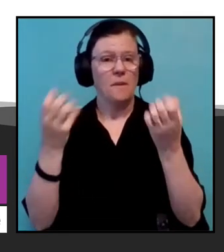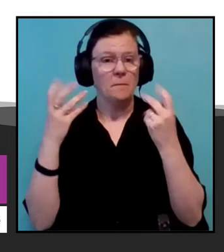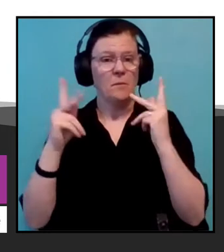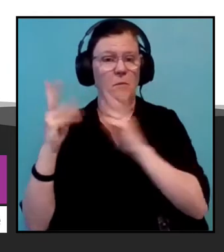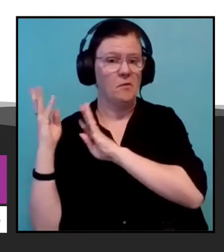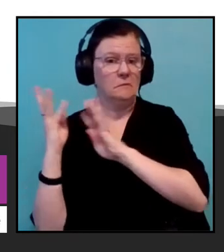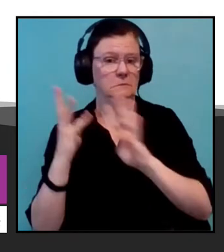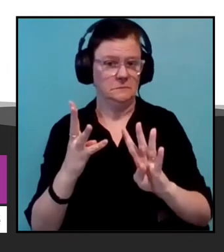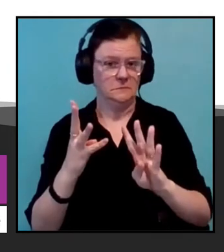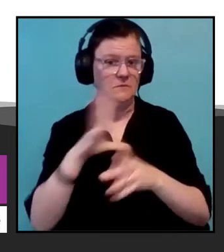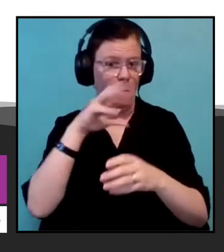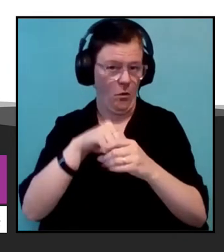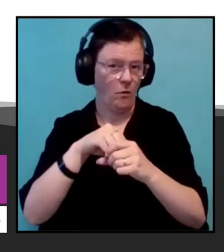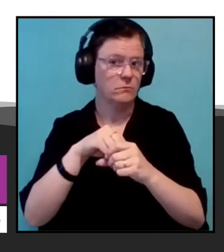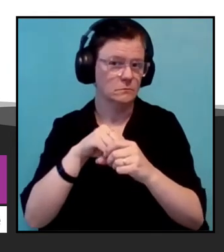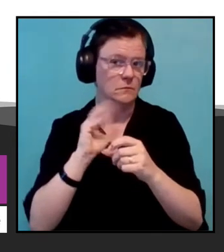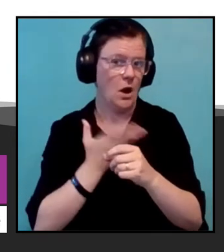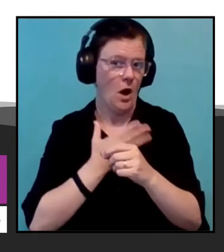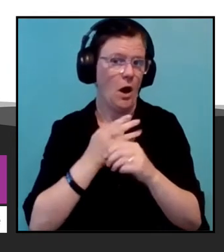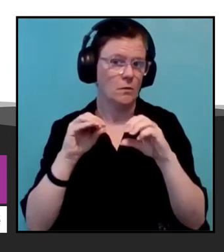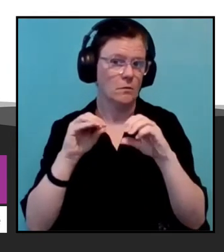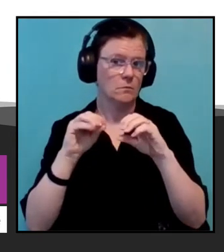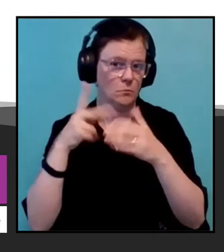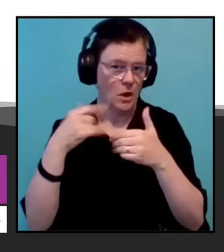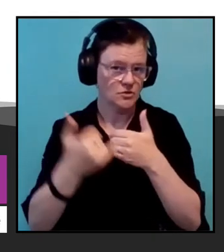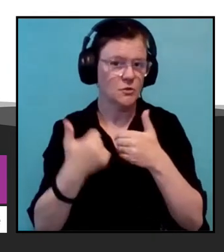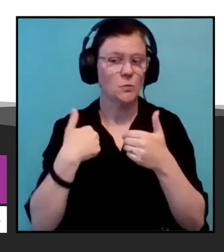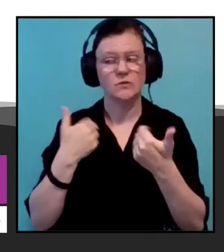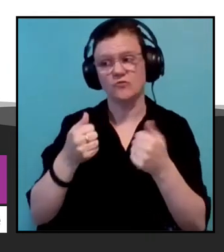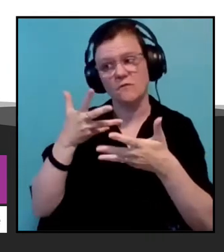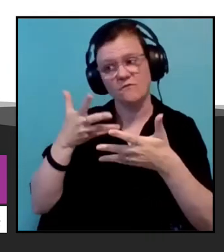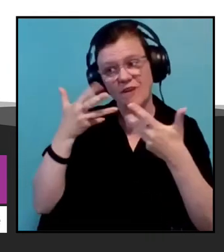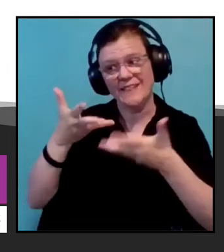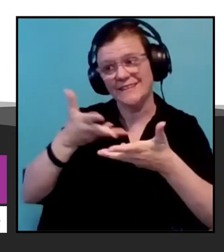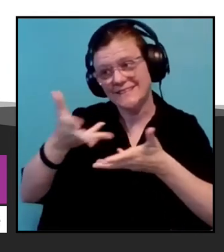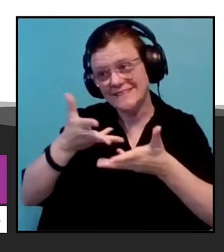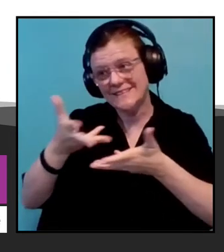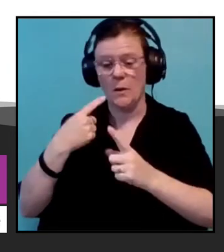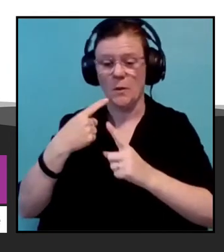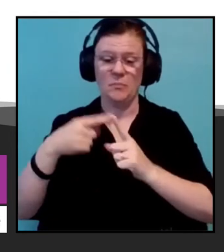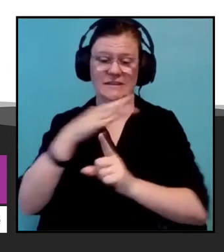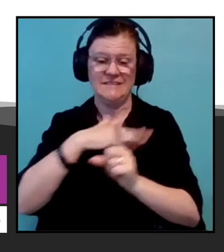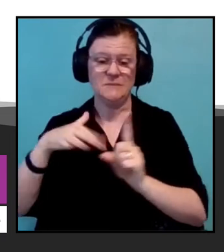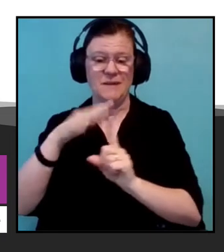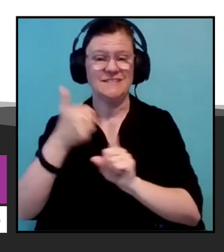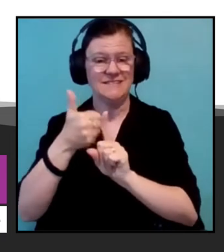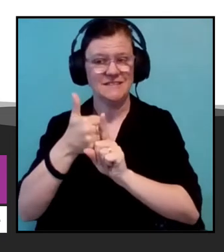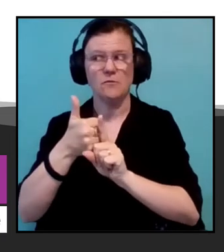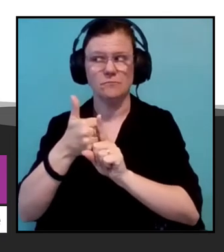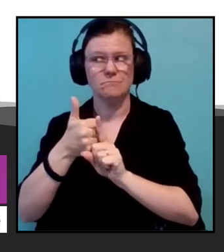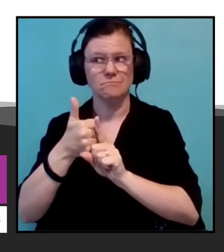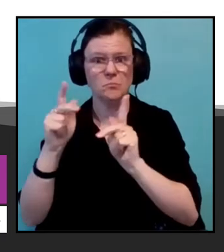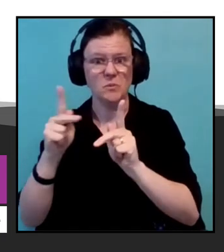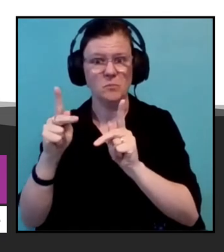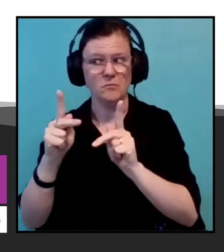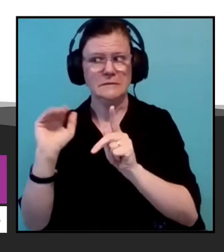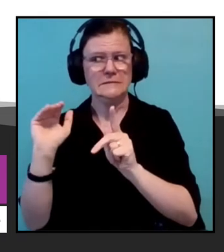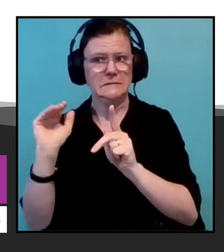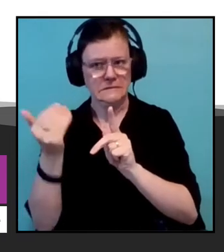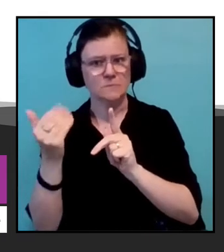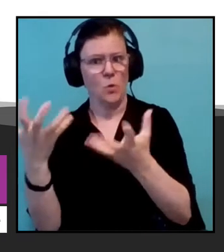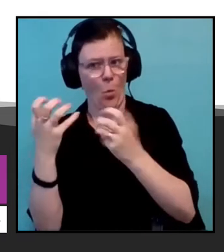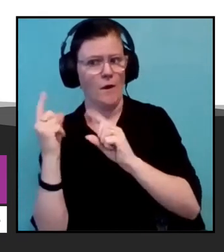So we were, outgoing as well as making sure that the space was inviting. Next